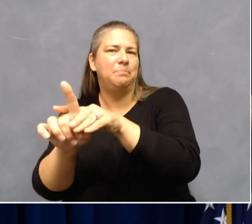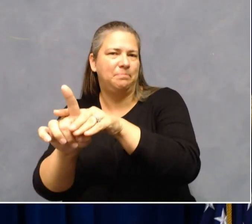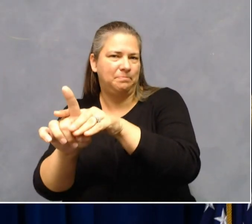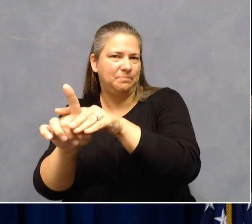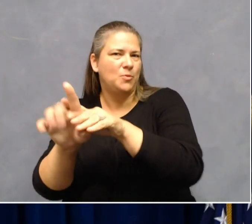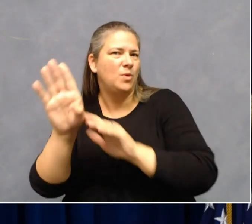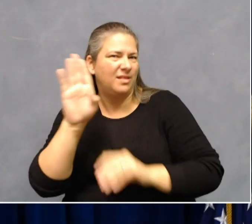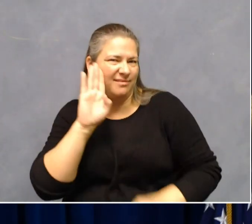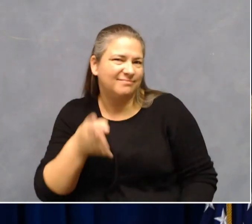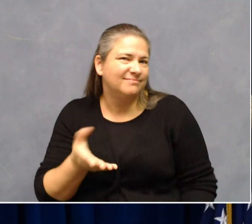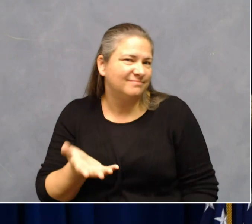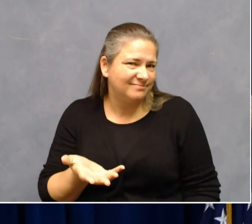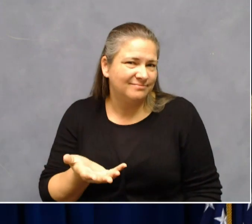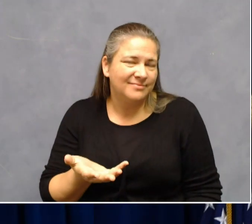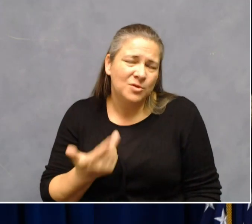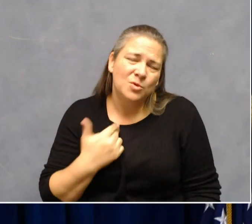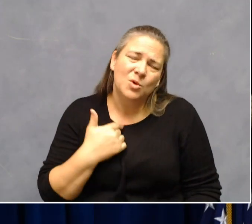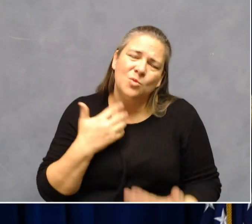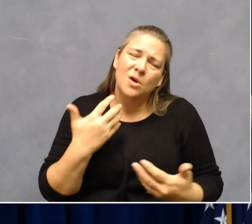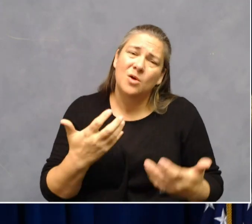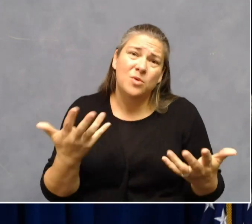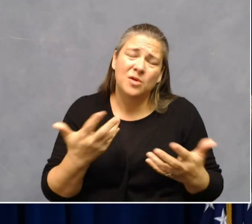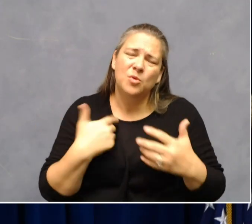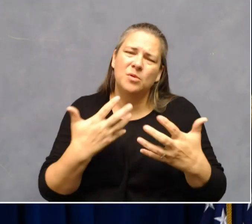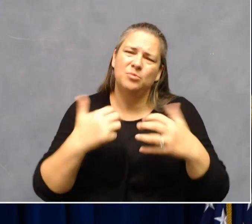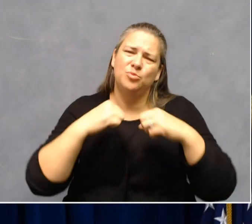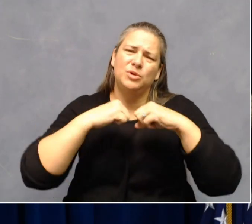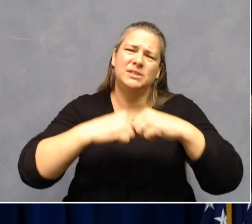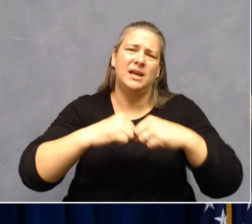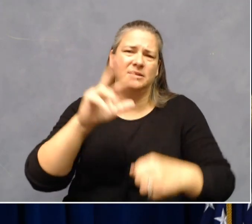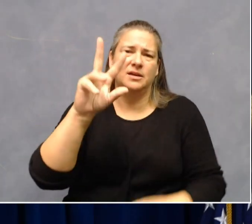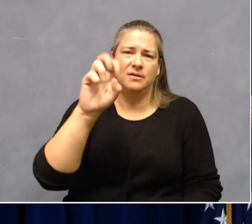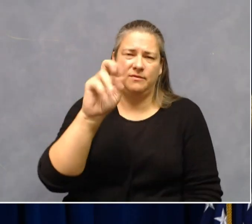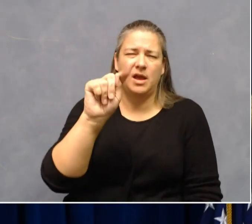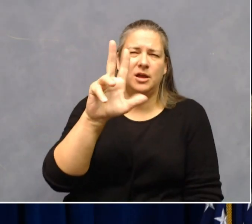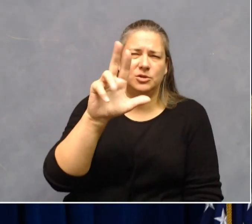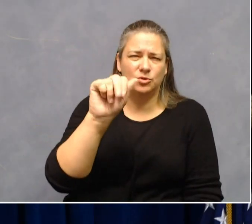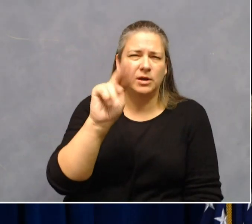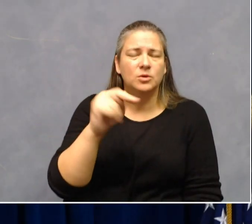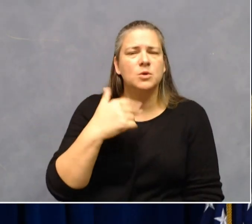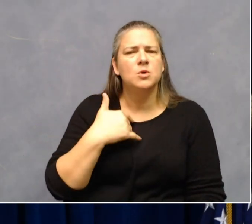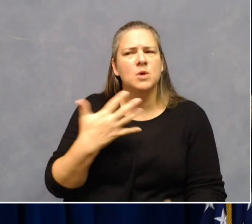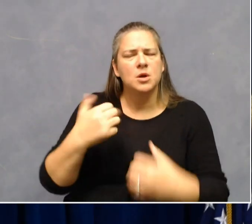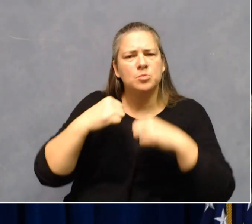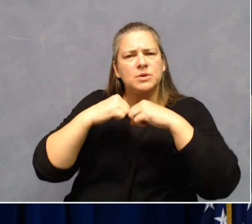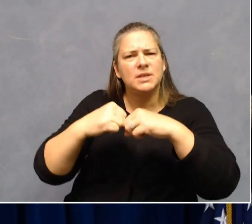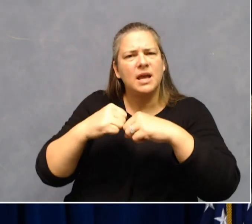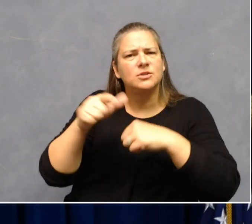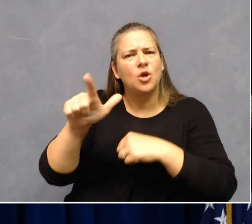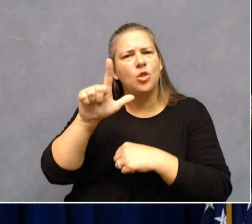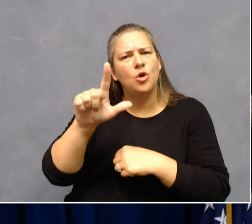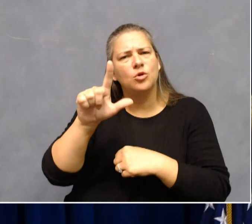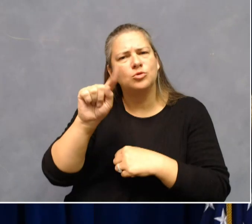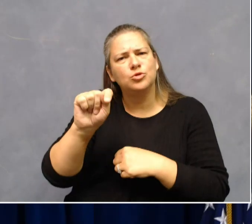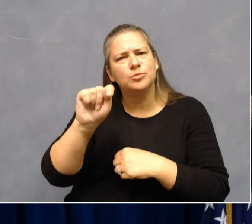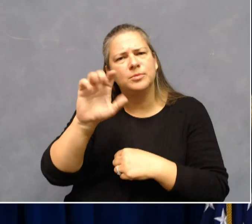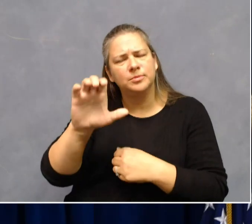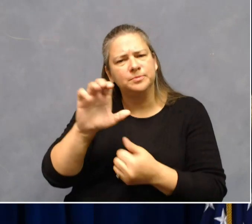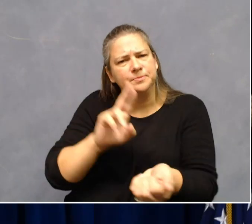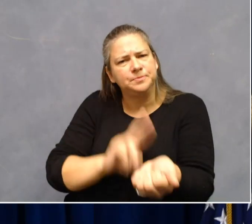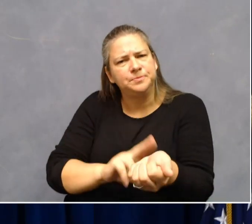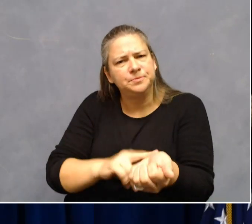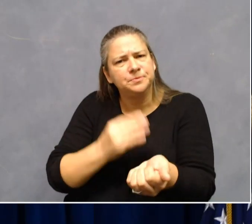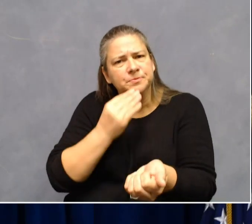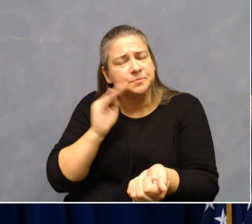protect our veterans in these facilities. We want to protect those in long-term care. It's not just